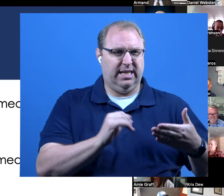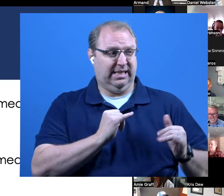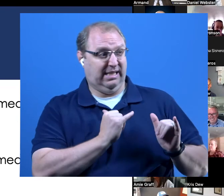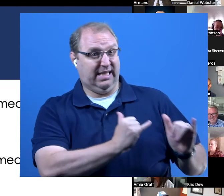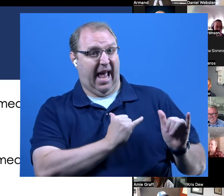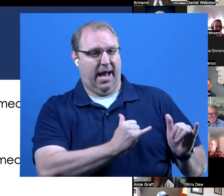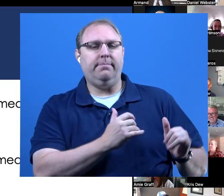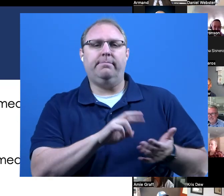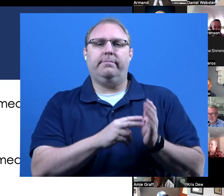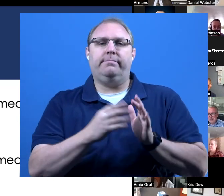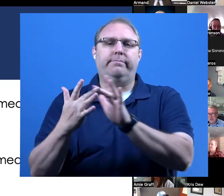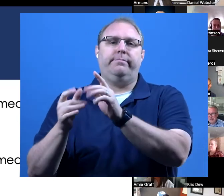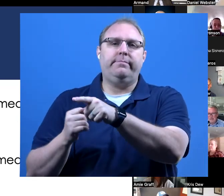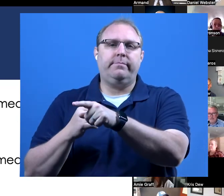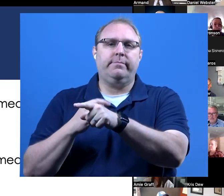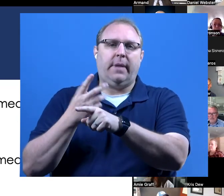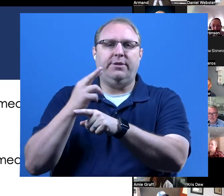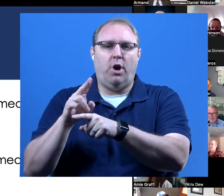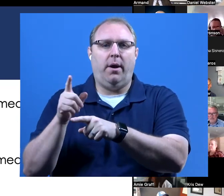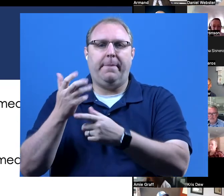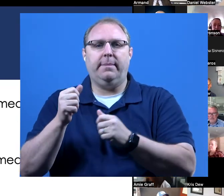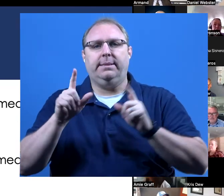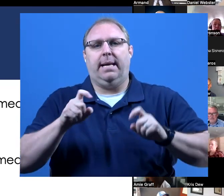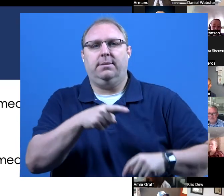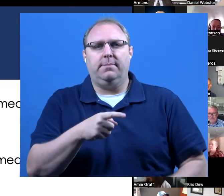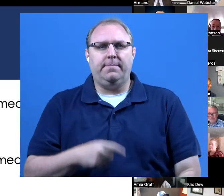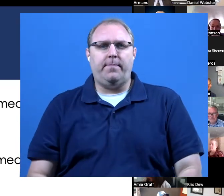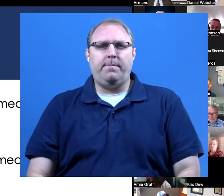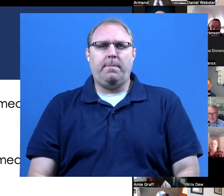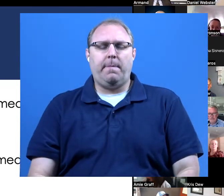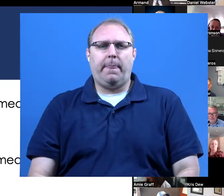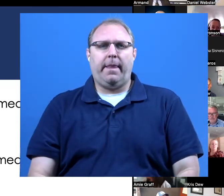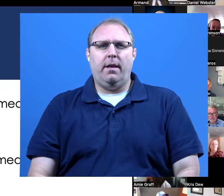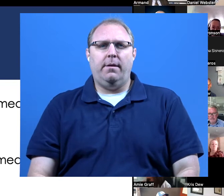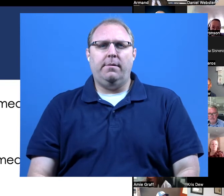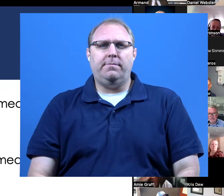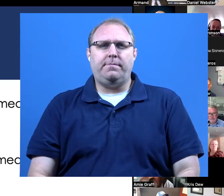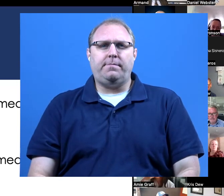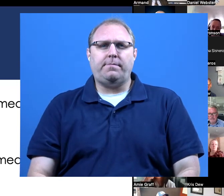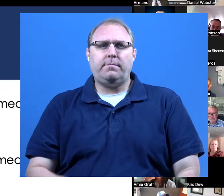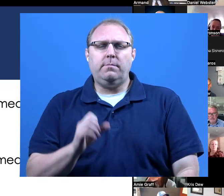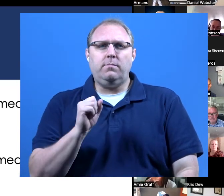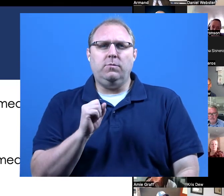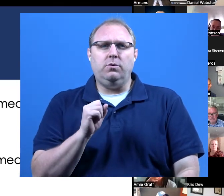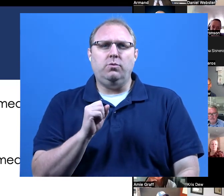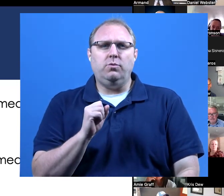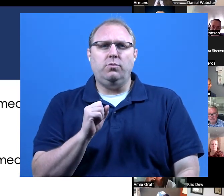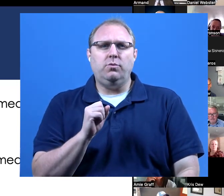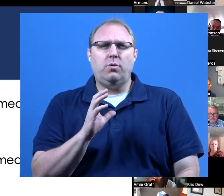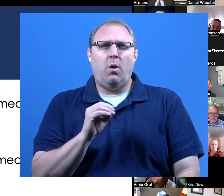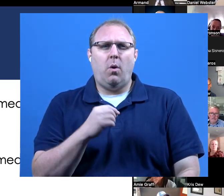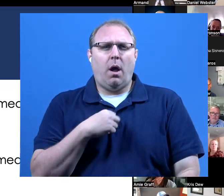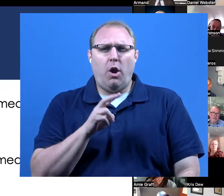Okay, perfect. So what's the function of the rule? One is it allows the use and possession of legally prescribed